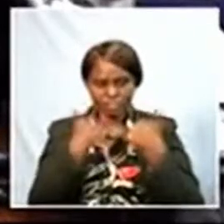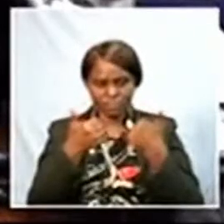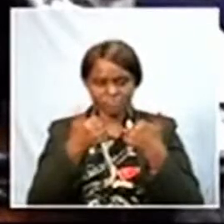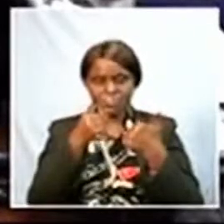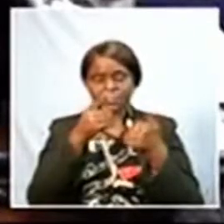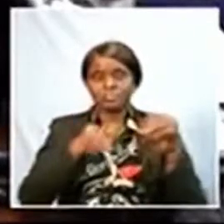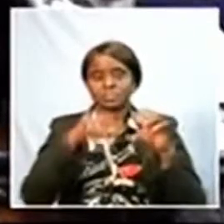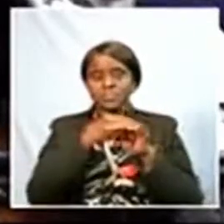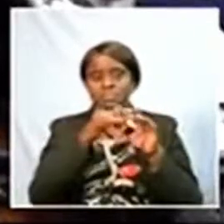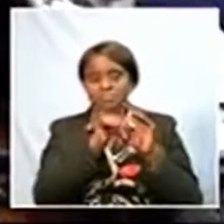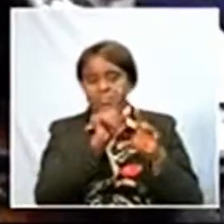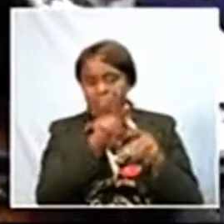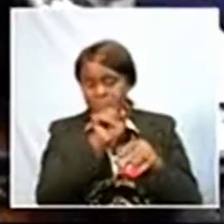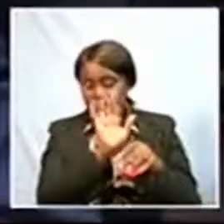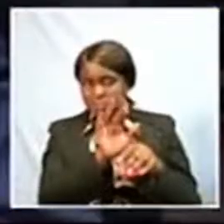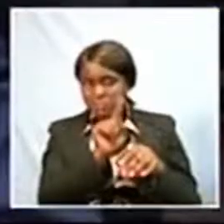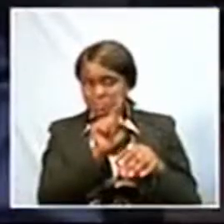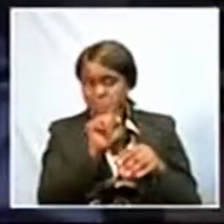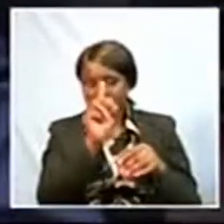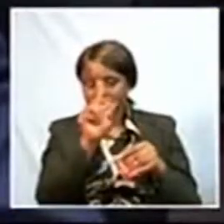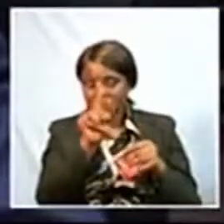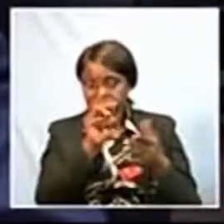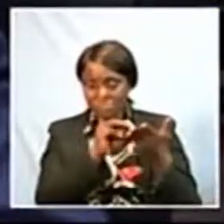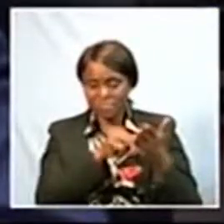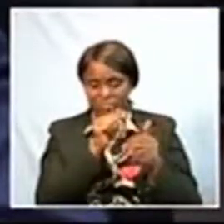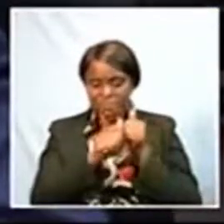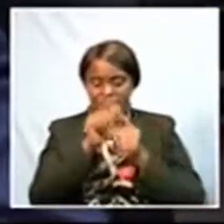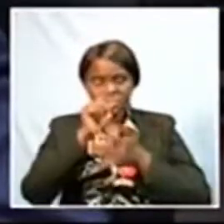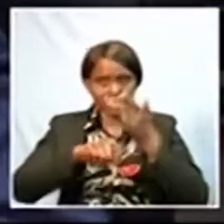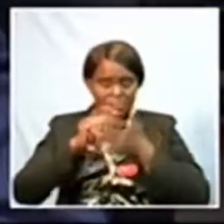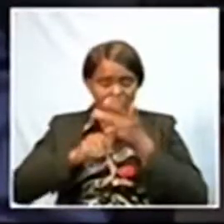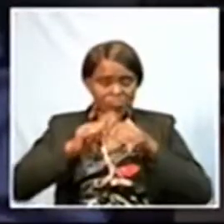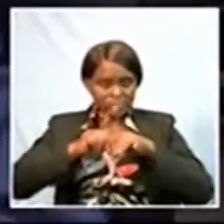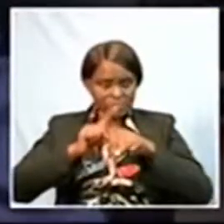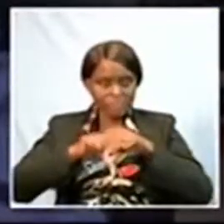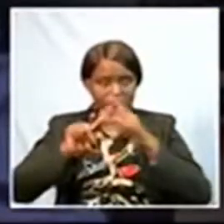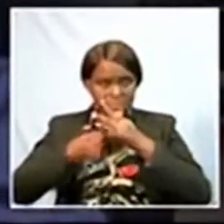it include that 1 million which was deducted at source?